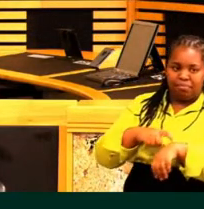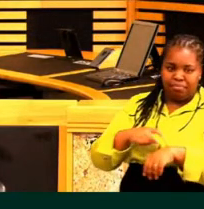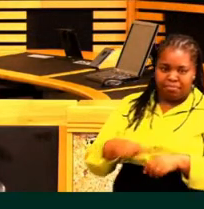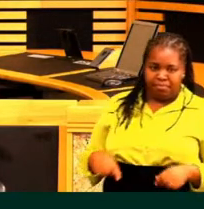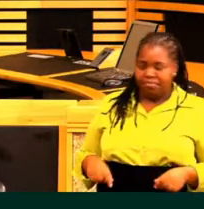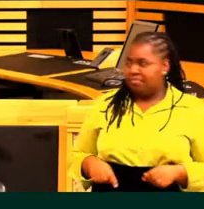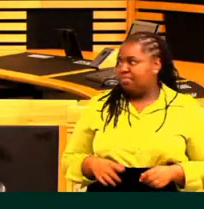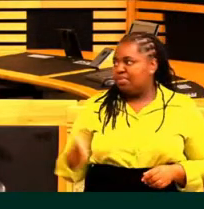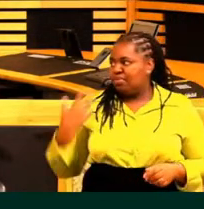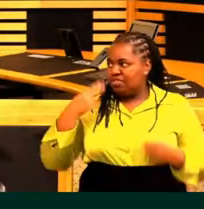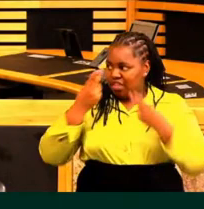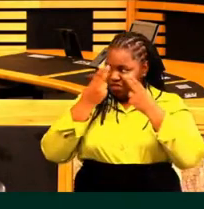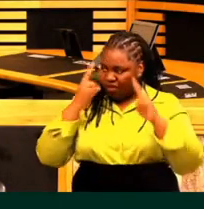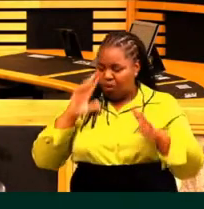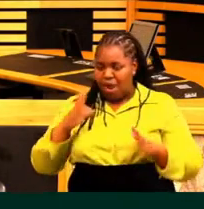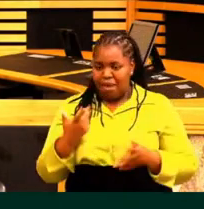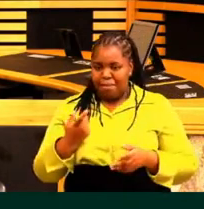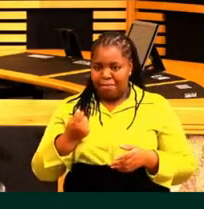textbook